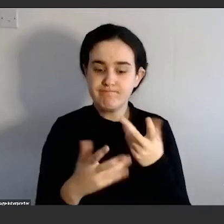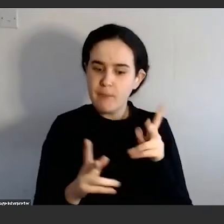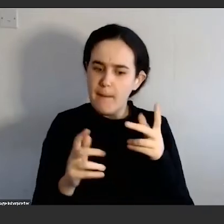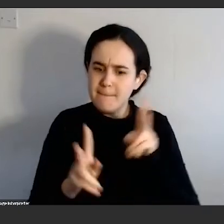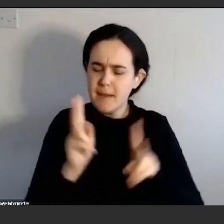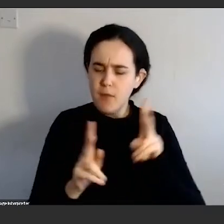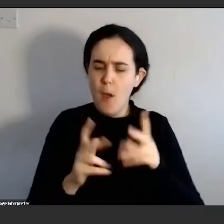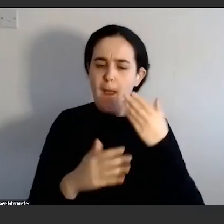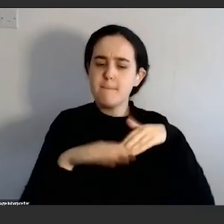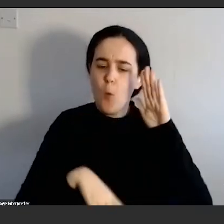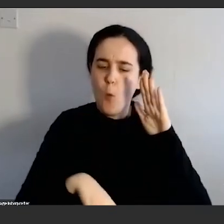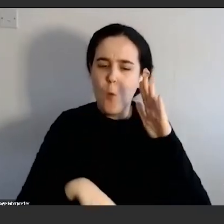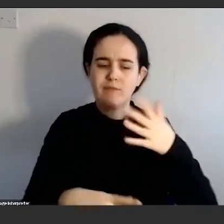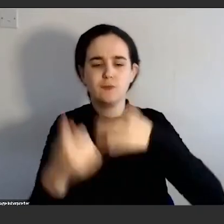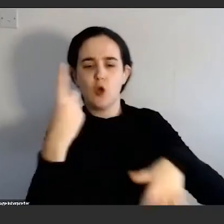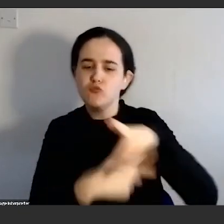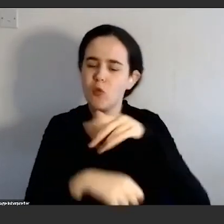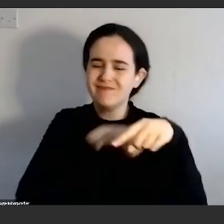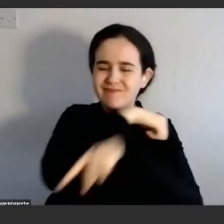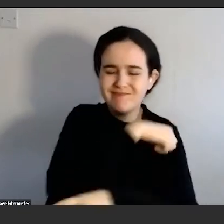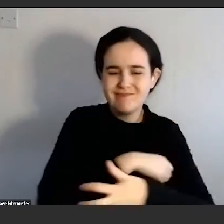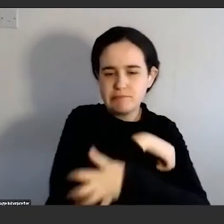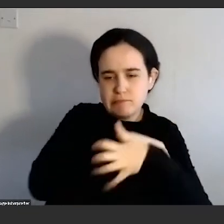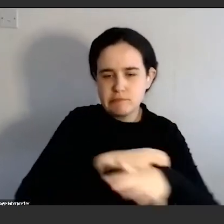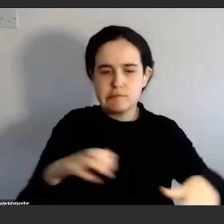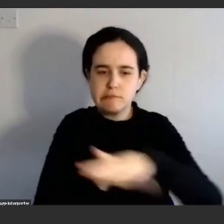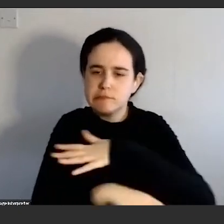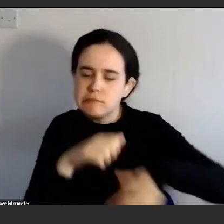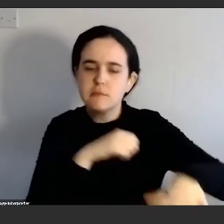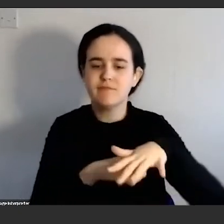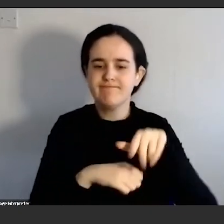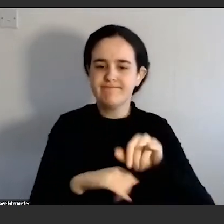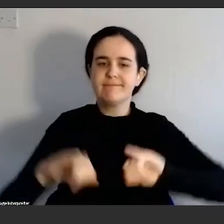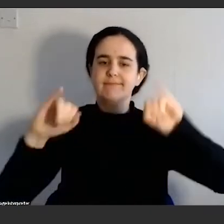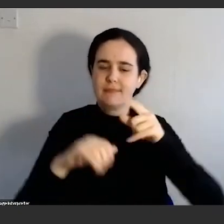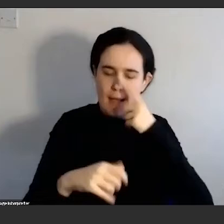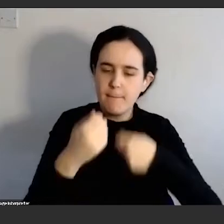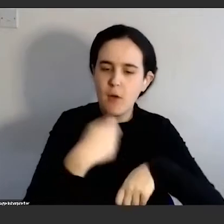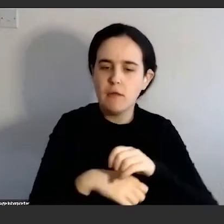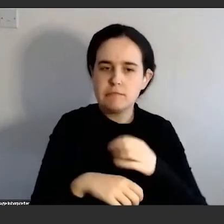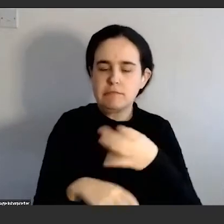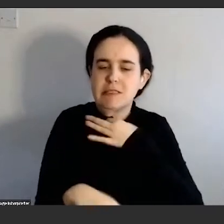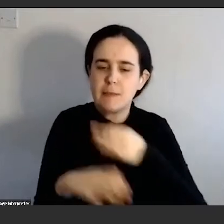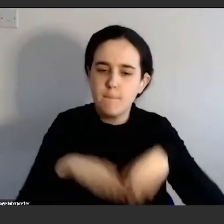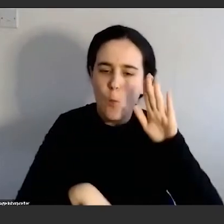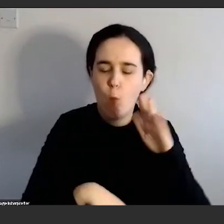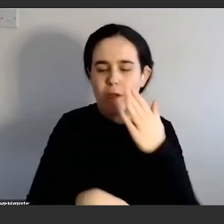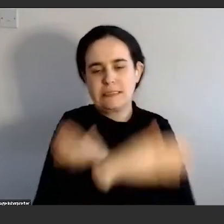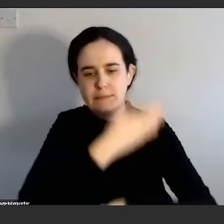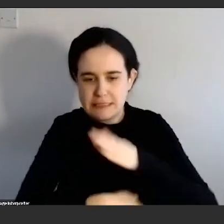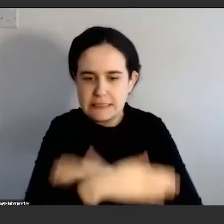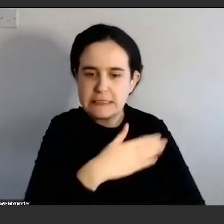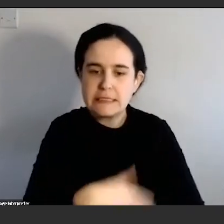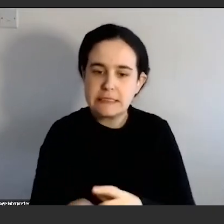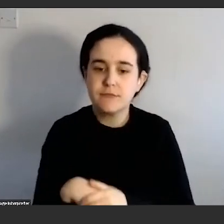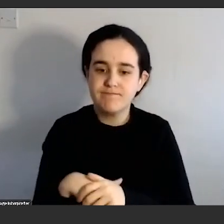a compromised immune system, greater exposure to the virus. And many older people and persons with disabilities